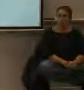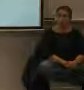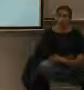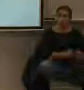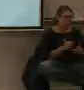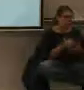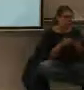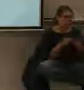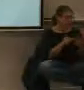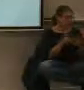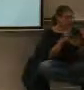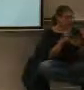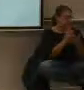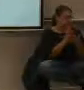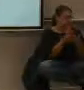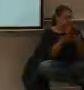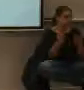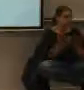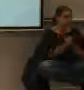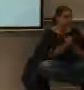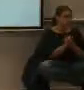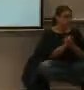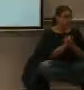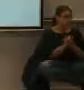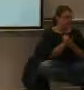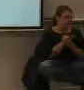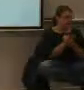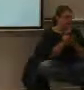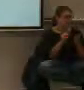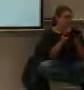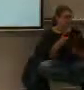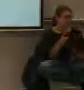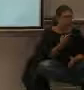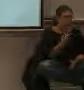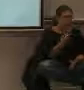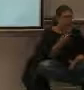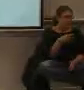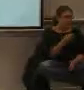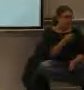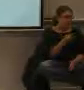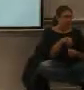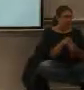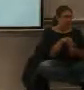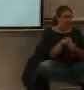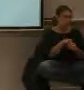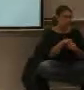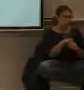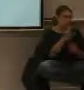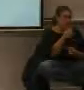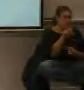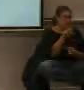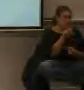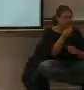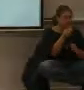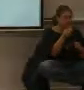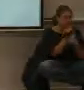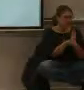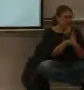So those are some of the things that some of the phosphate-containing pesticides that are out